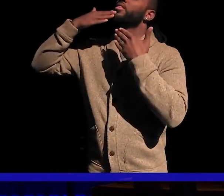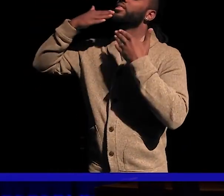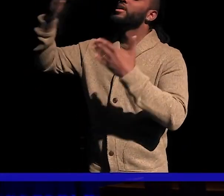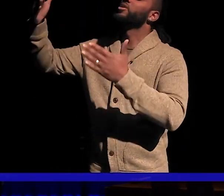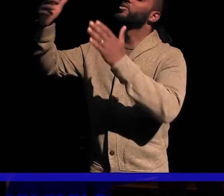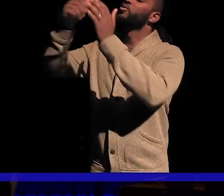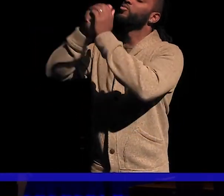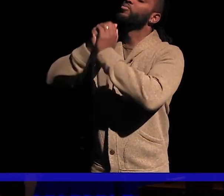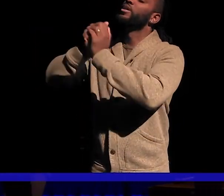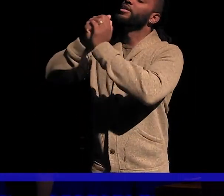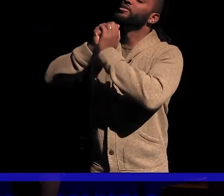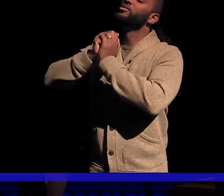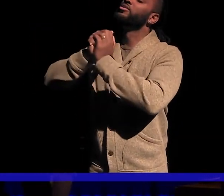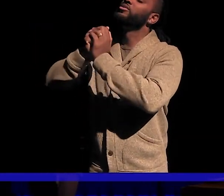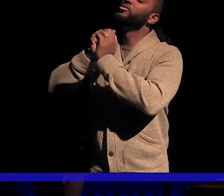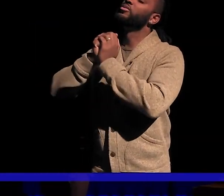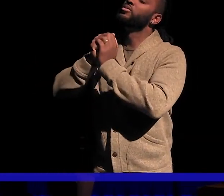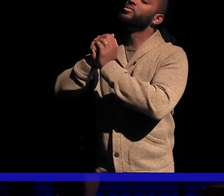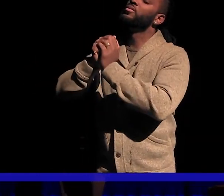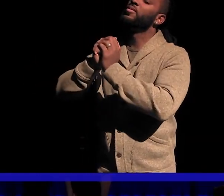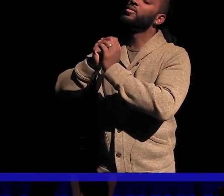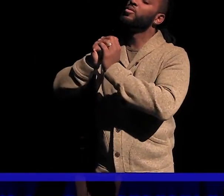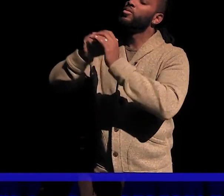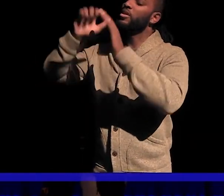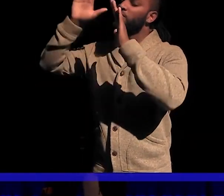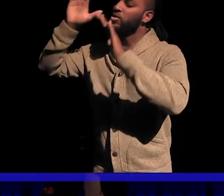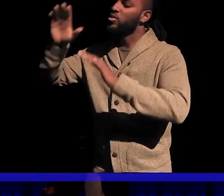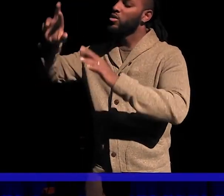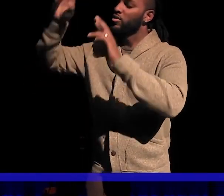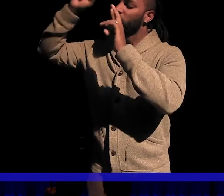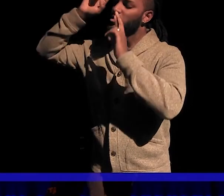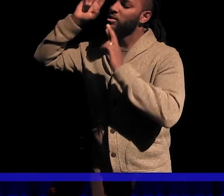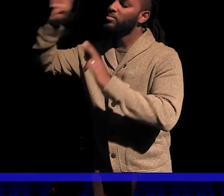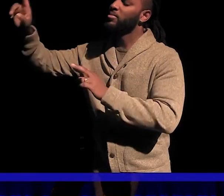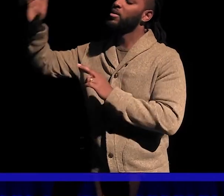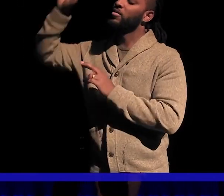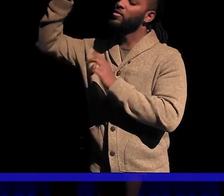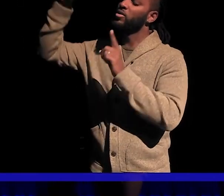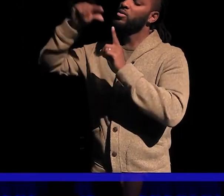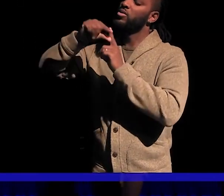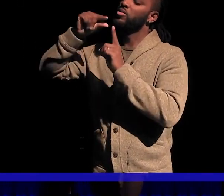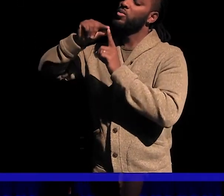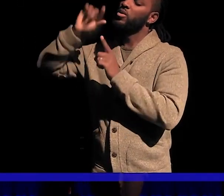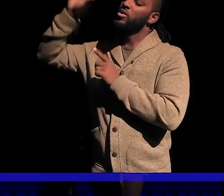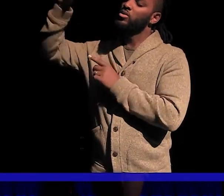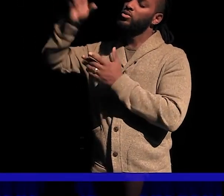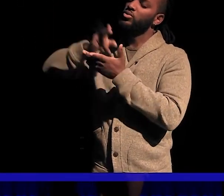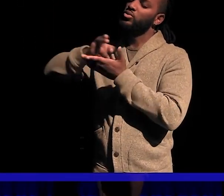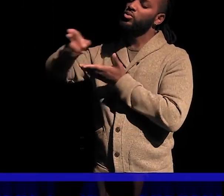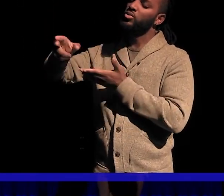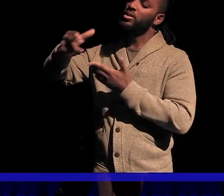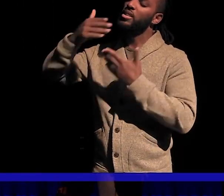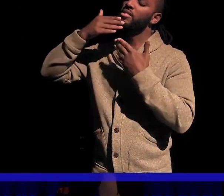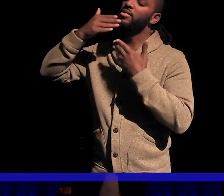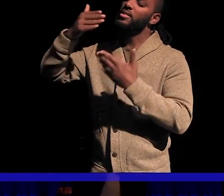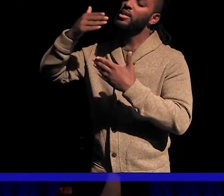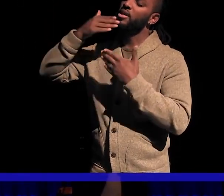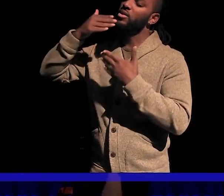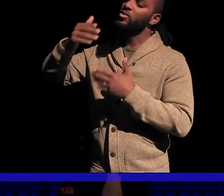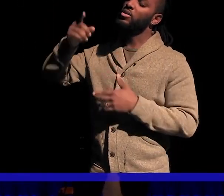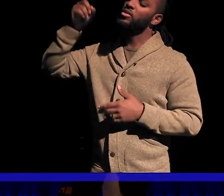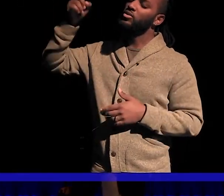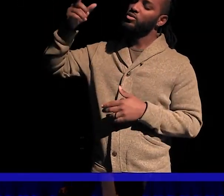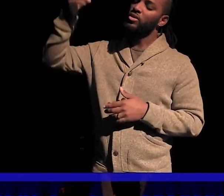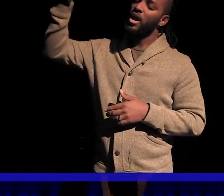We give you glory for your word and your truth, oh Father God. Thank you, Father God, that you have